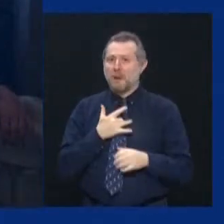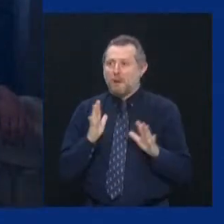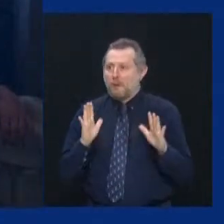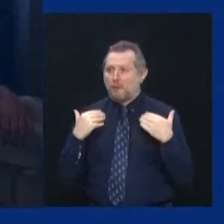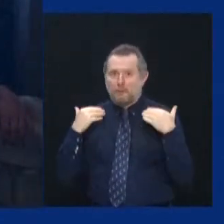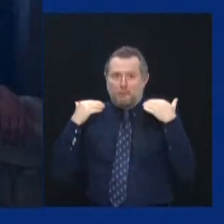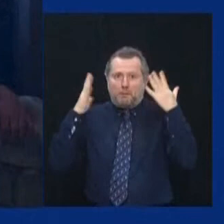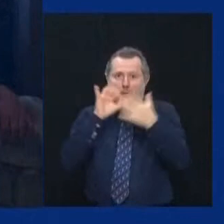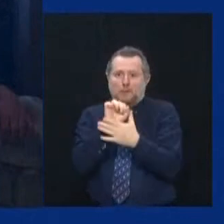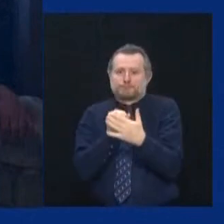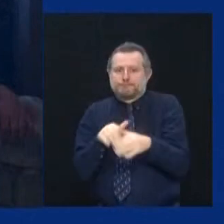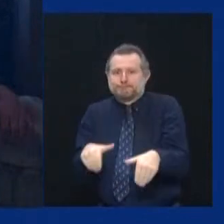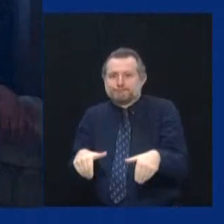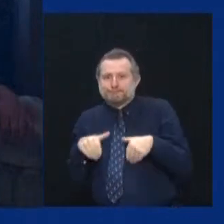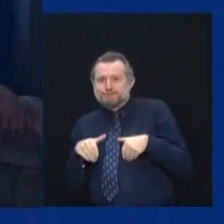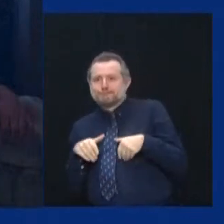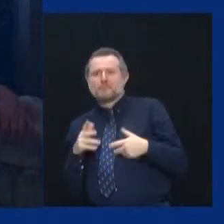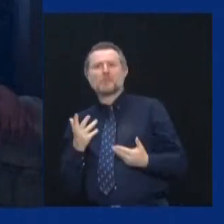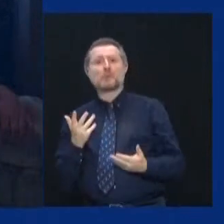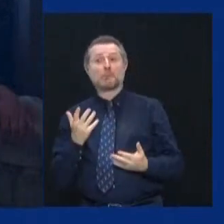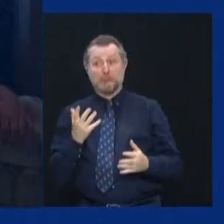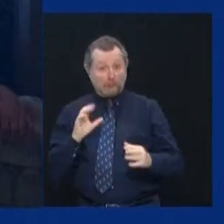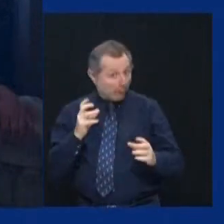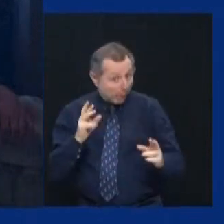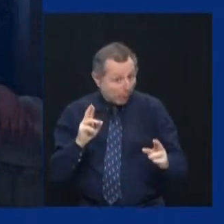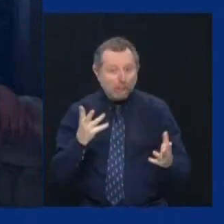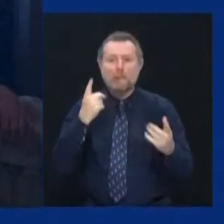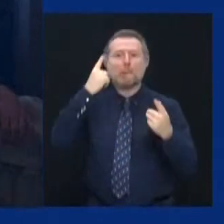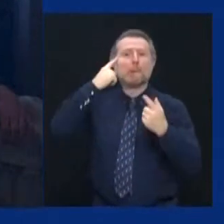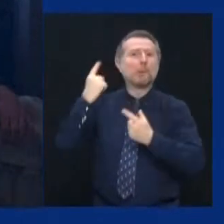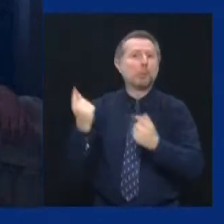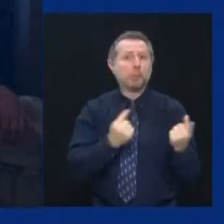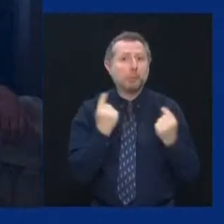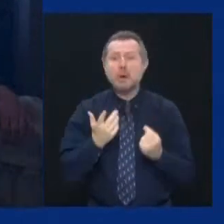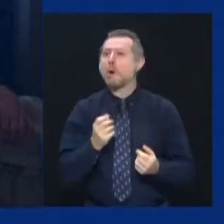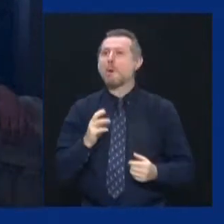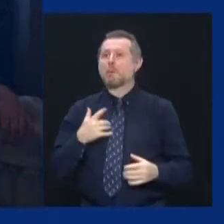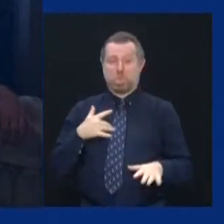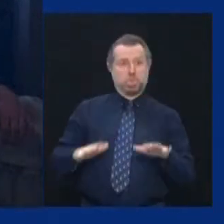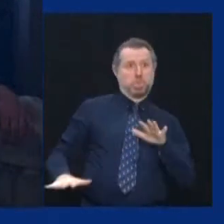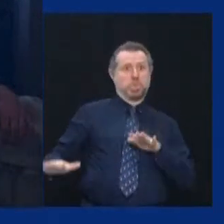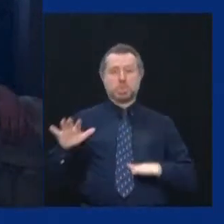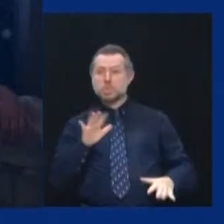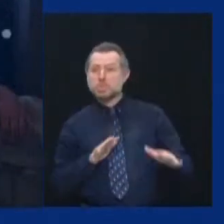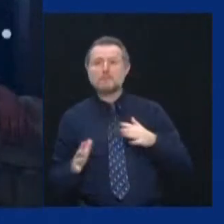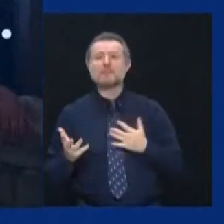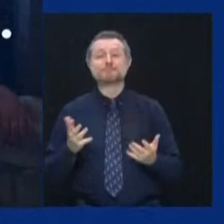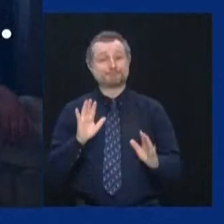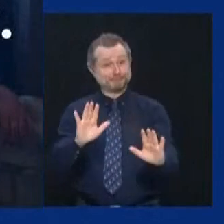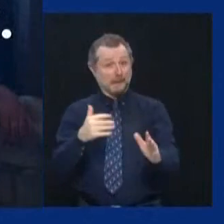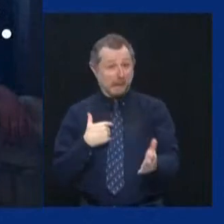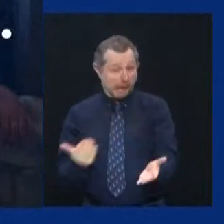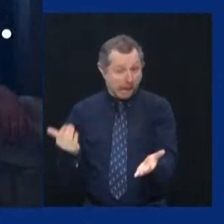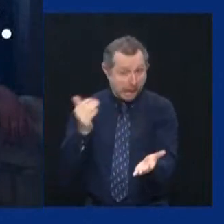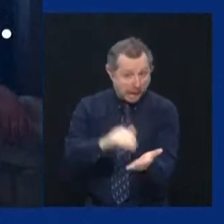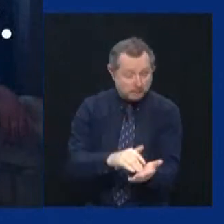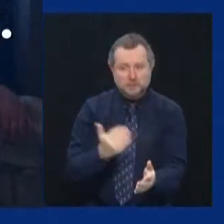you competent? Were you incompetent? It was a moment. This is a moment in